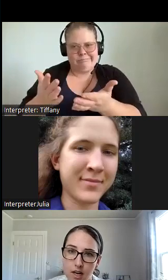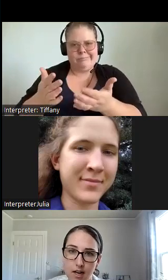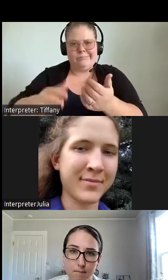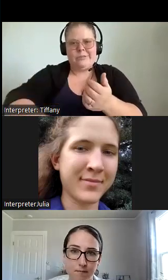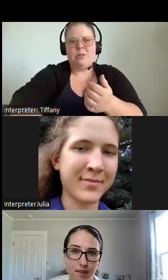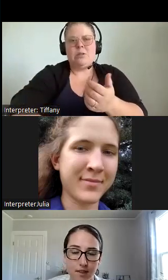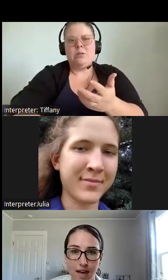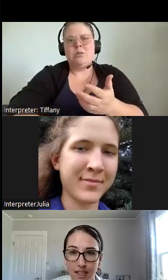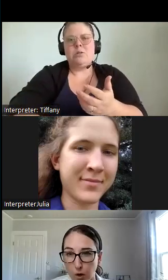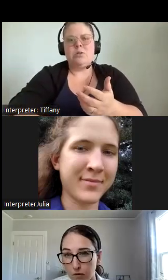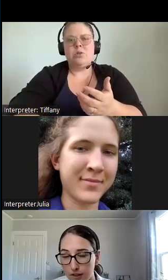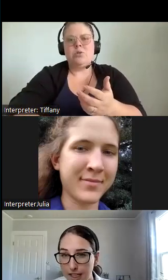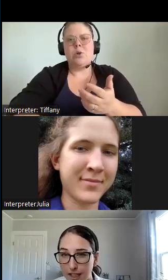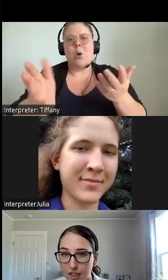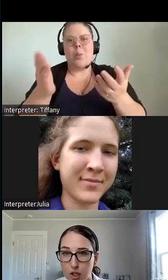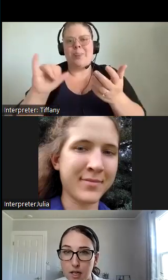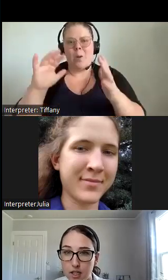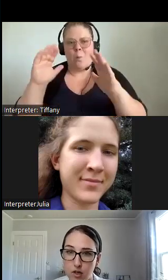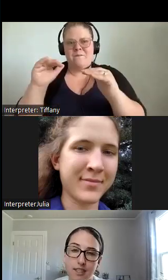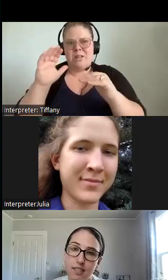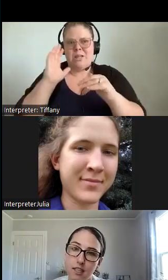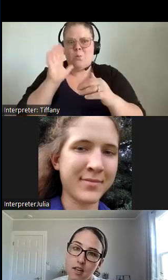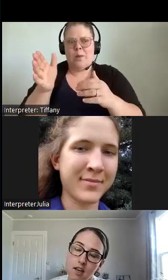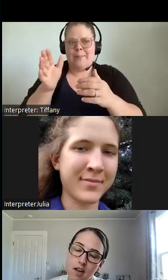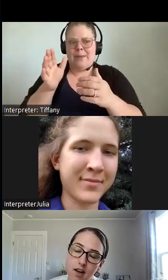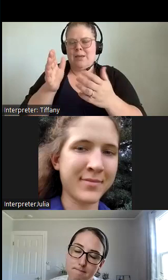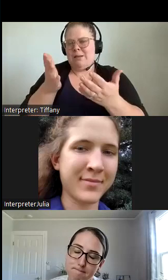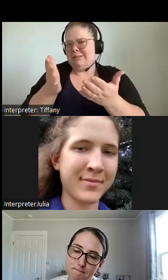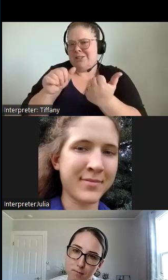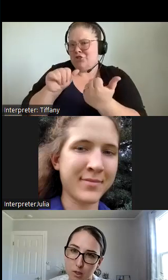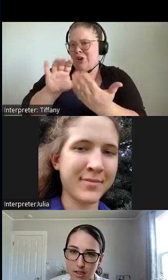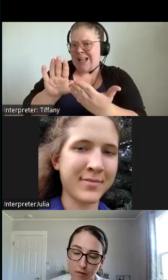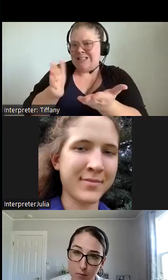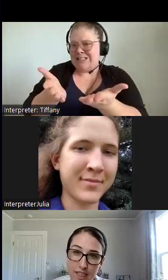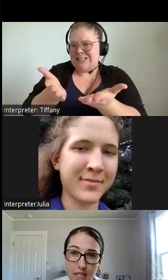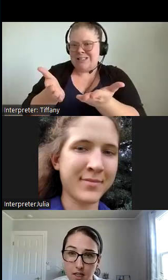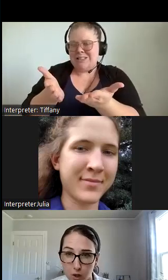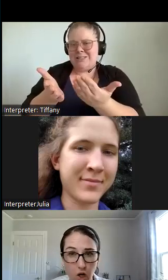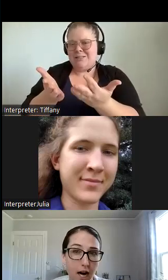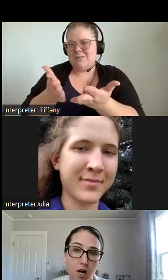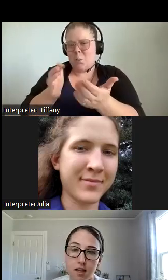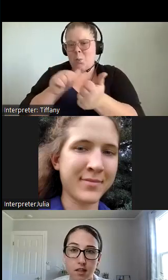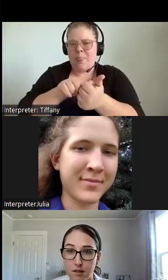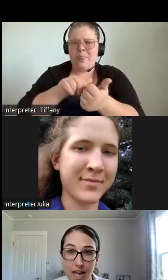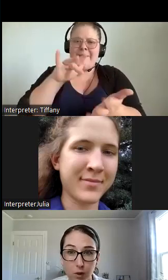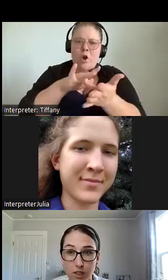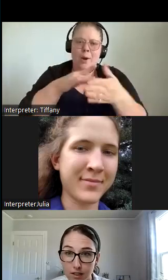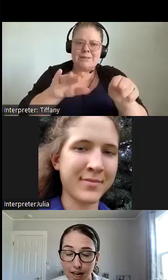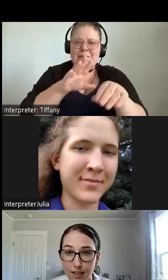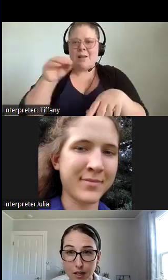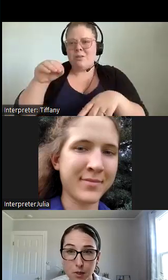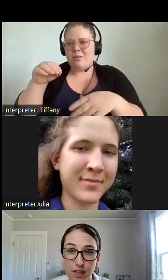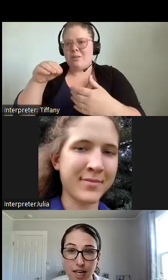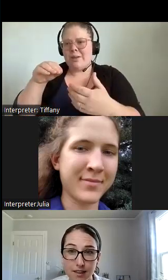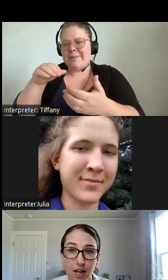so that is hopefully, being addressed between the pharmacy and the prescriber, that they would